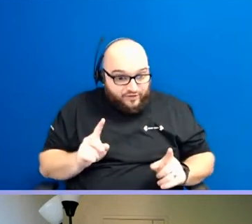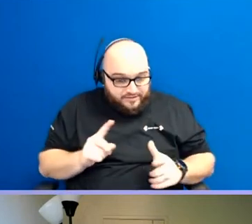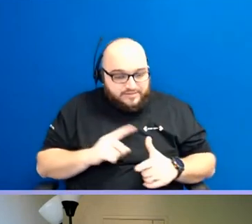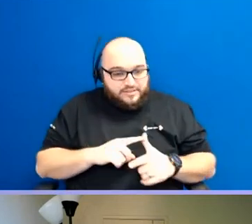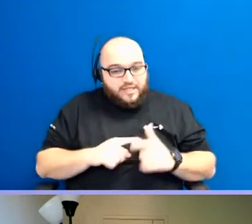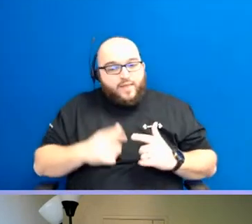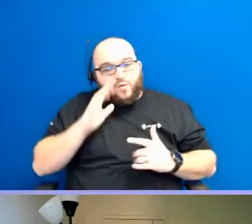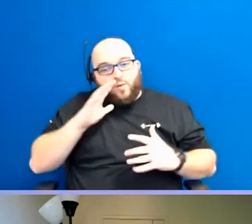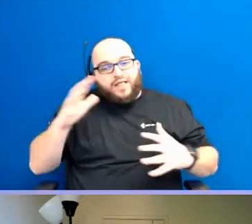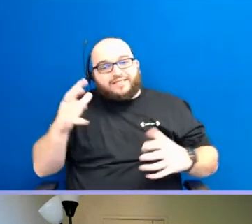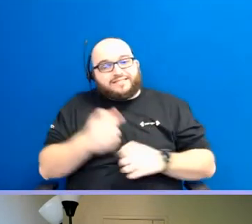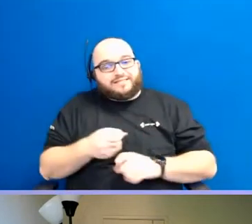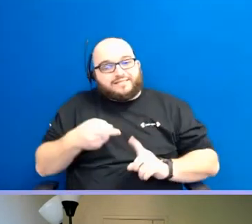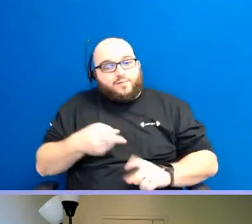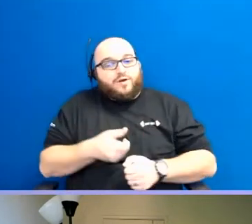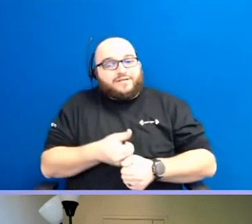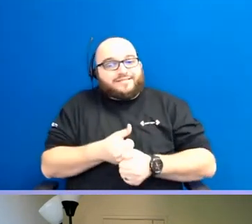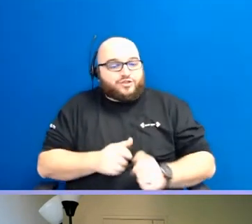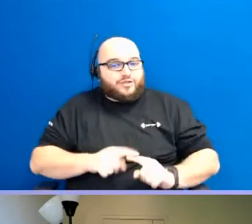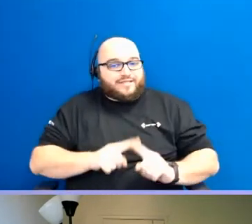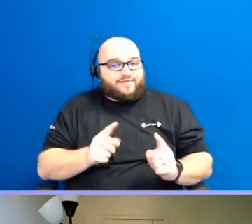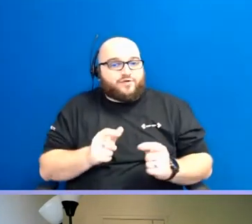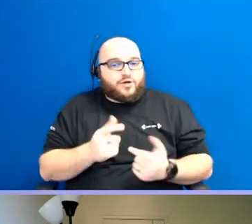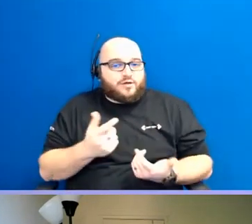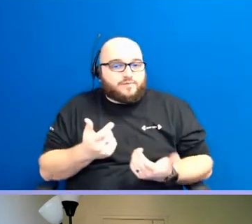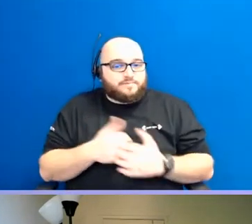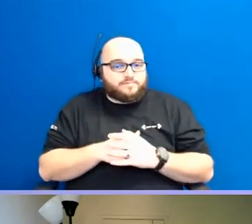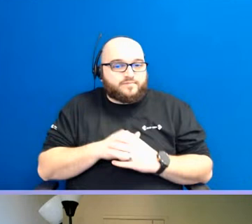those differences as an output.